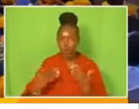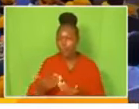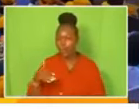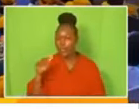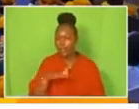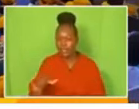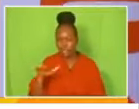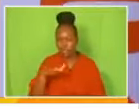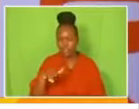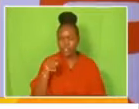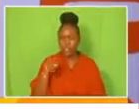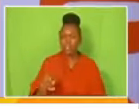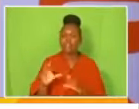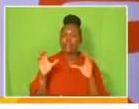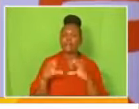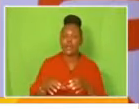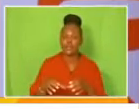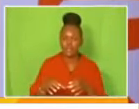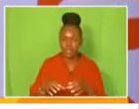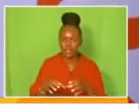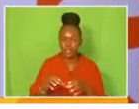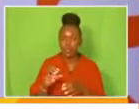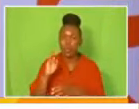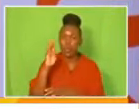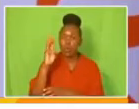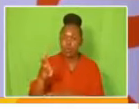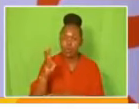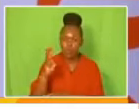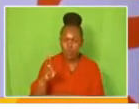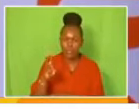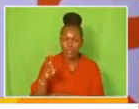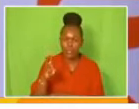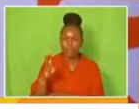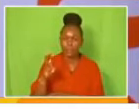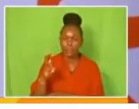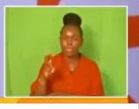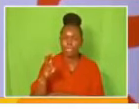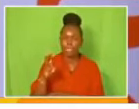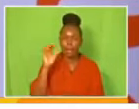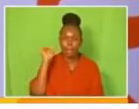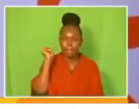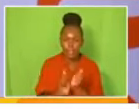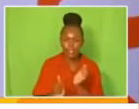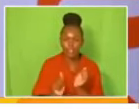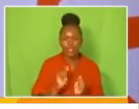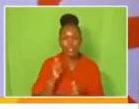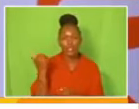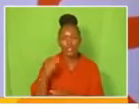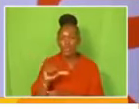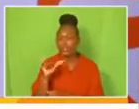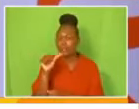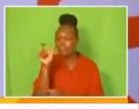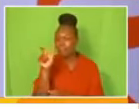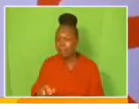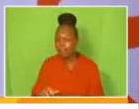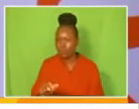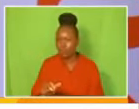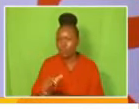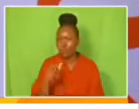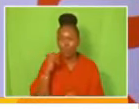This party will take stern action on those who resort to playing the tribal,